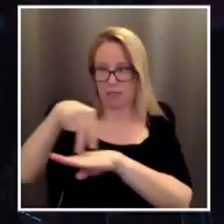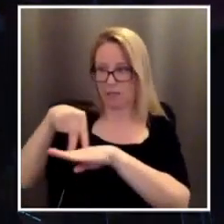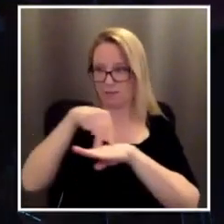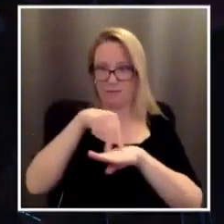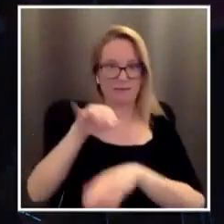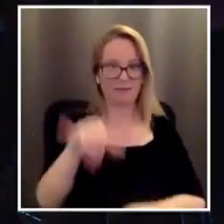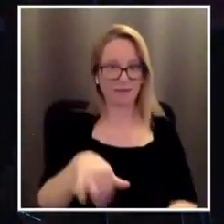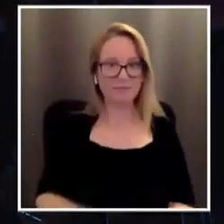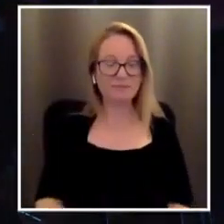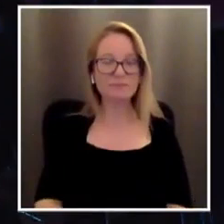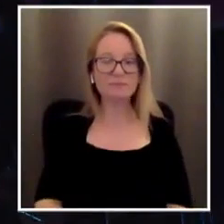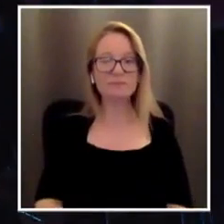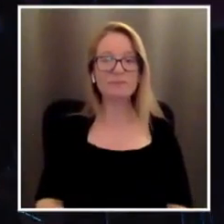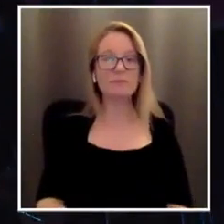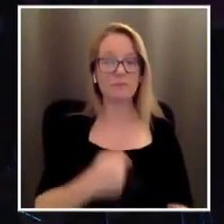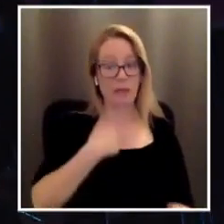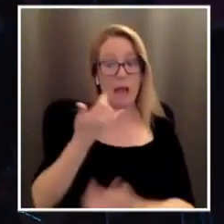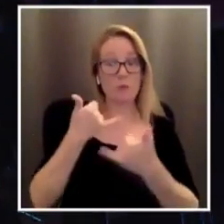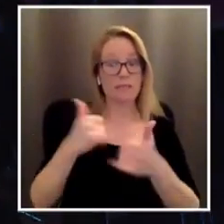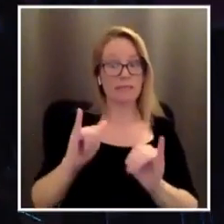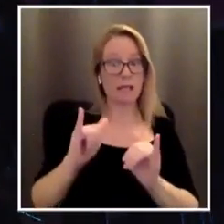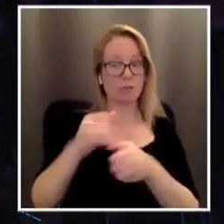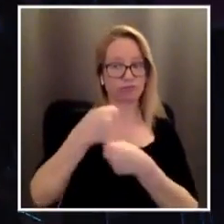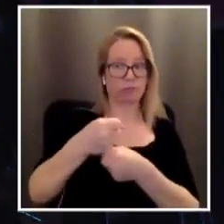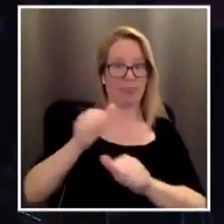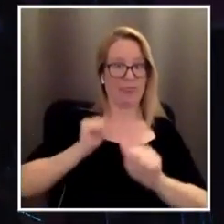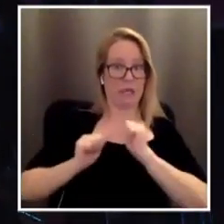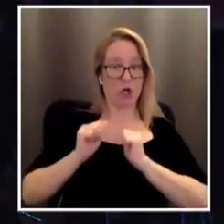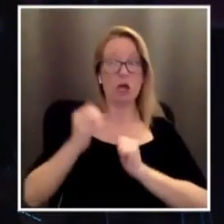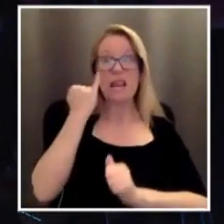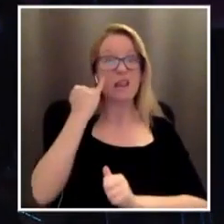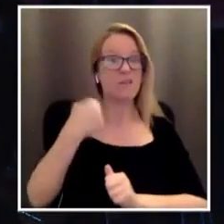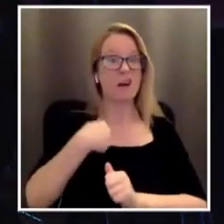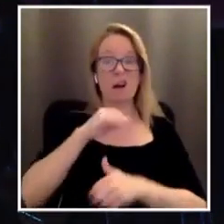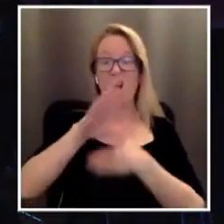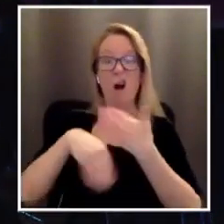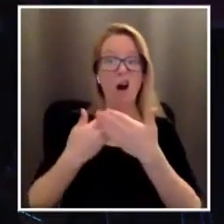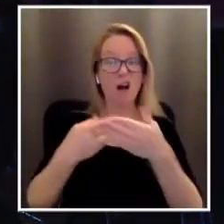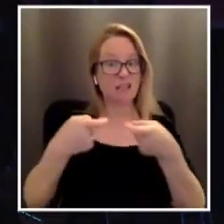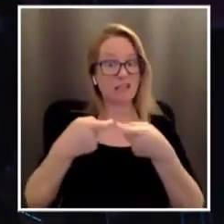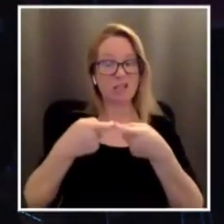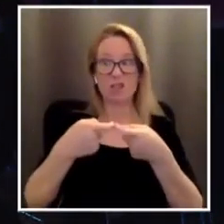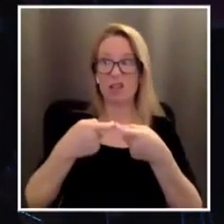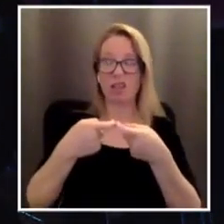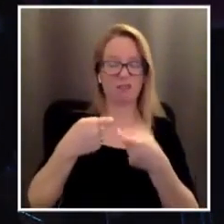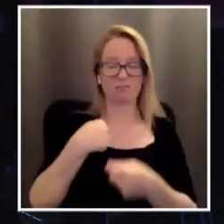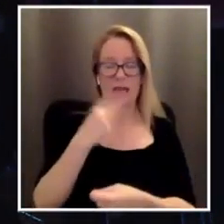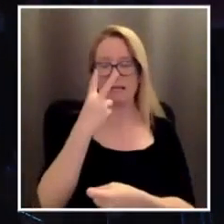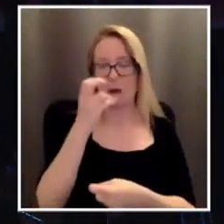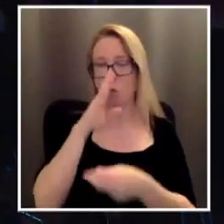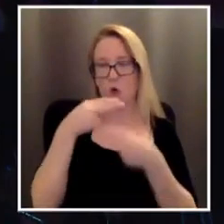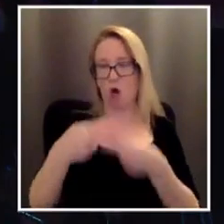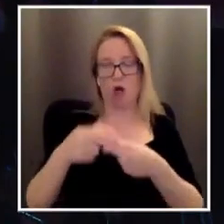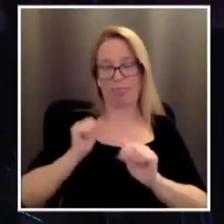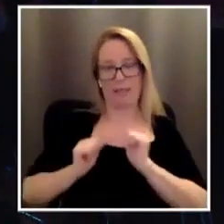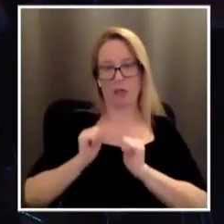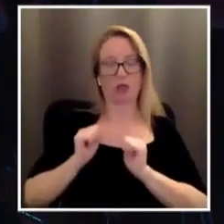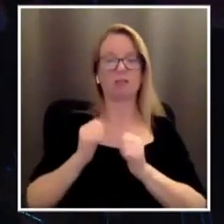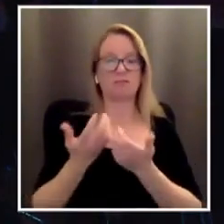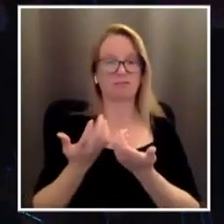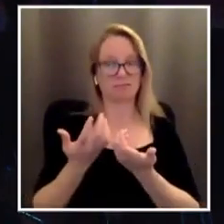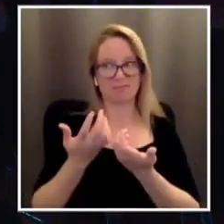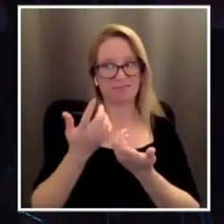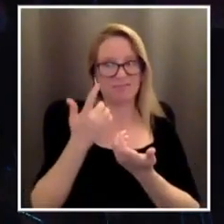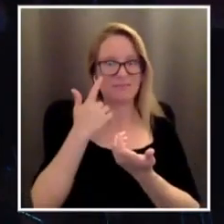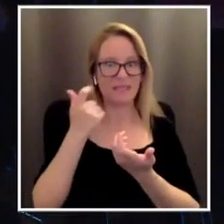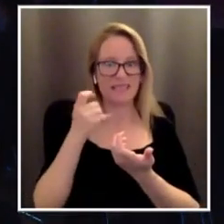In the end, I was still making theater. If I had made it on the digital platform, I'm not sure I would have called it theater, because it